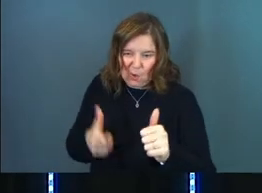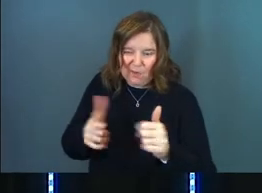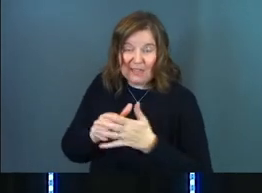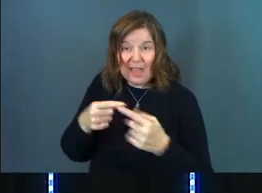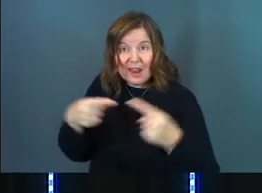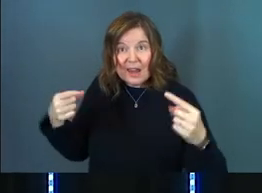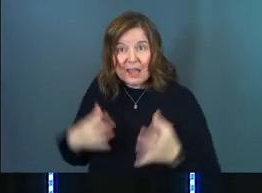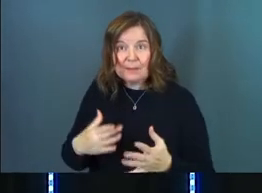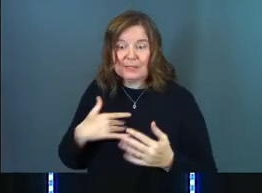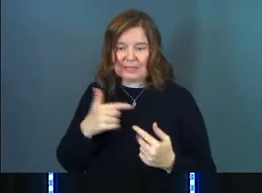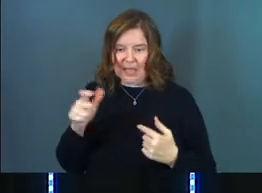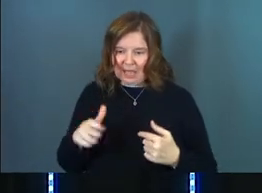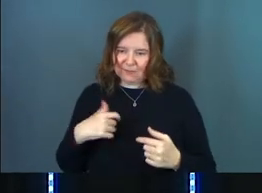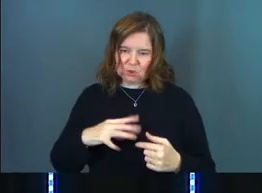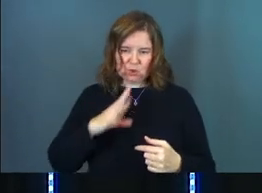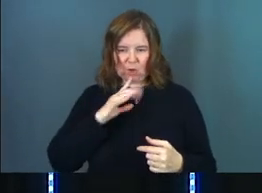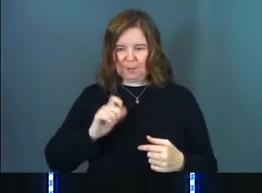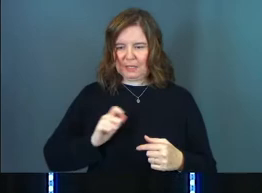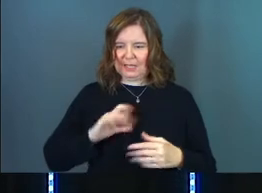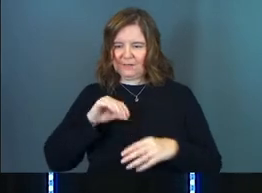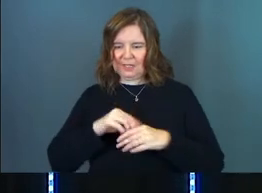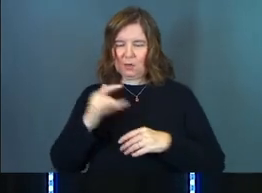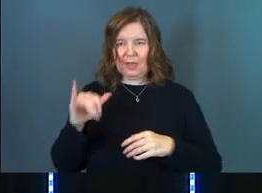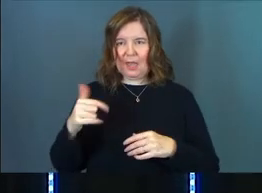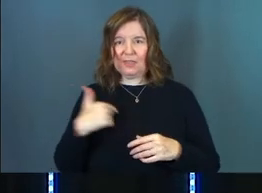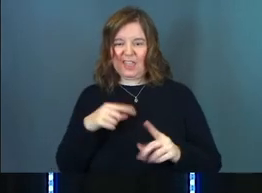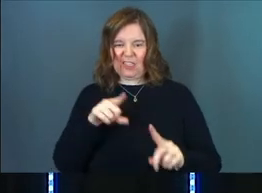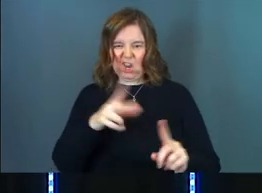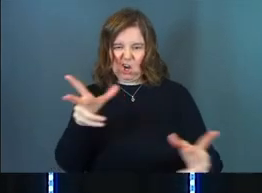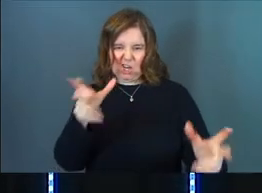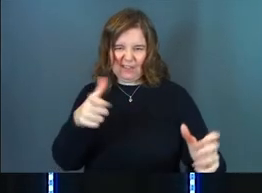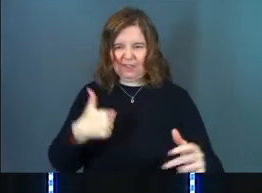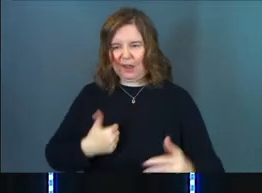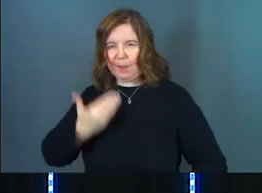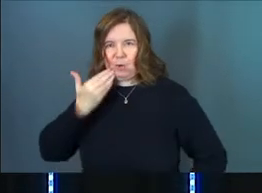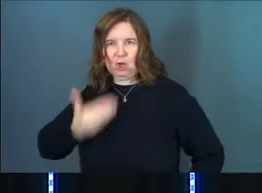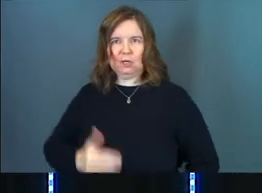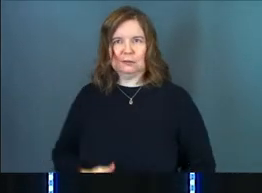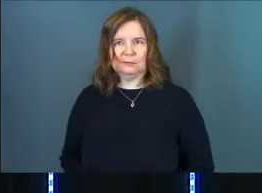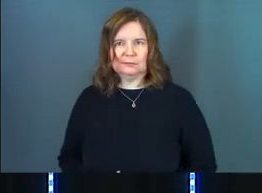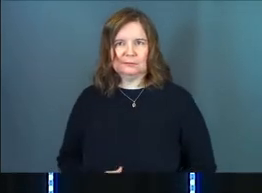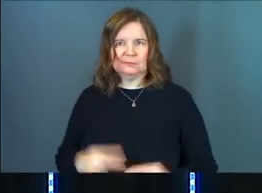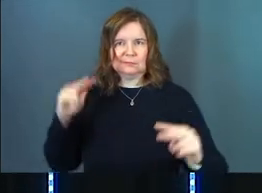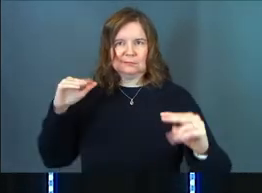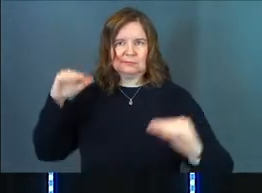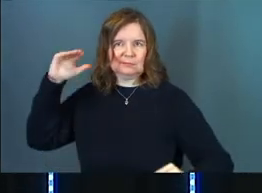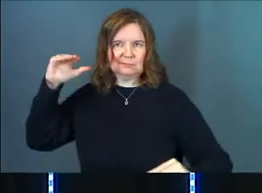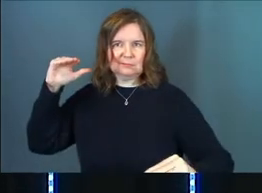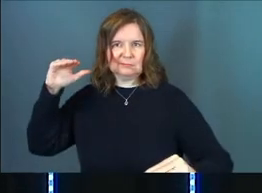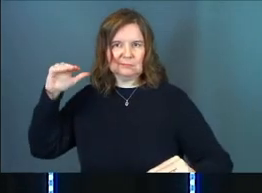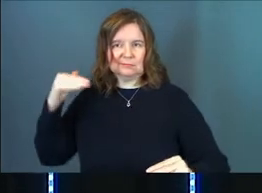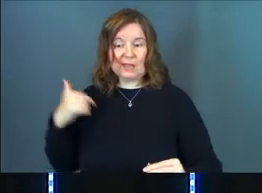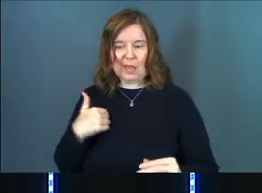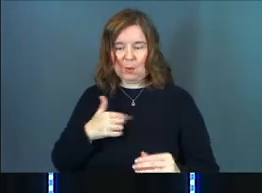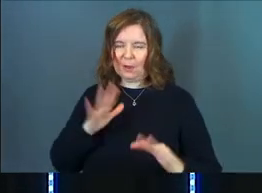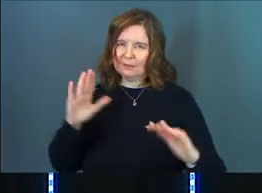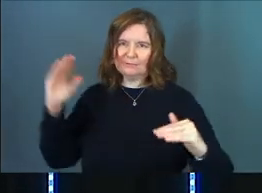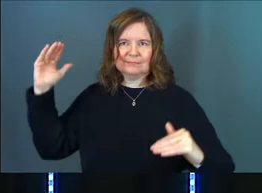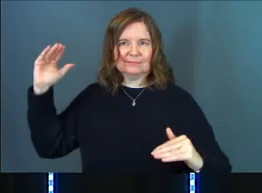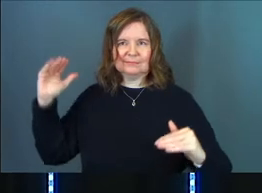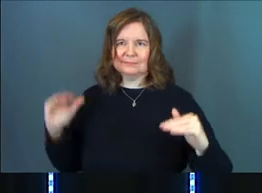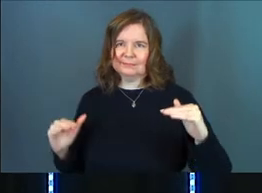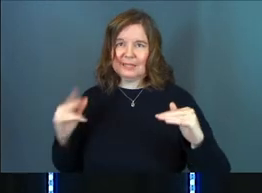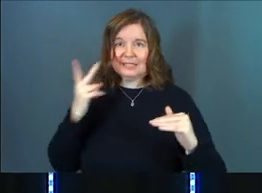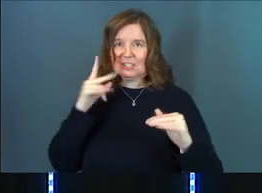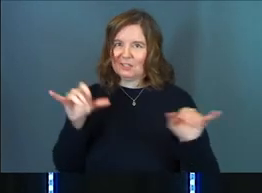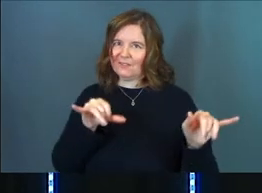after that enemy is I've got to talk myself into the fact that they're evil and I'm good. And how about we just all humble ourselves,